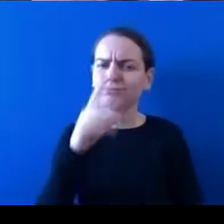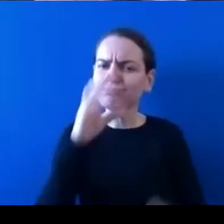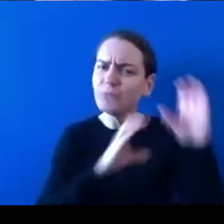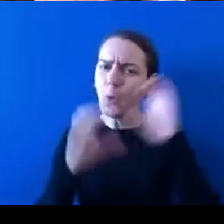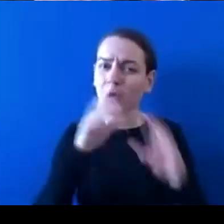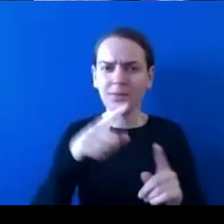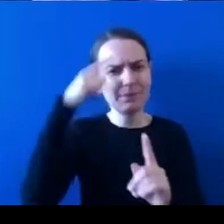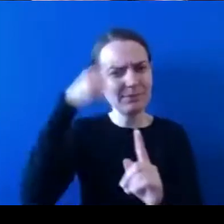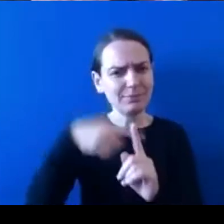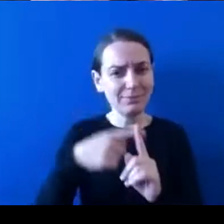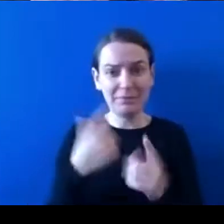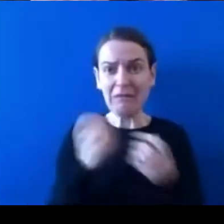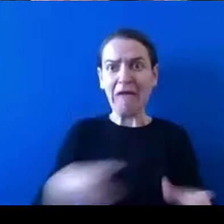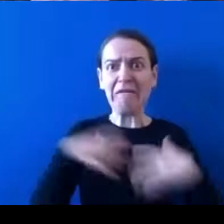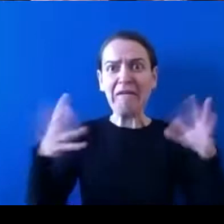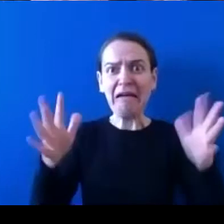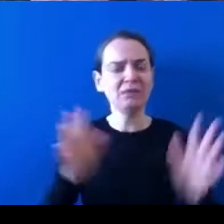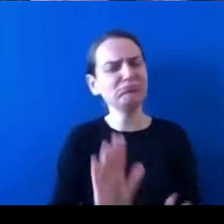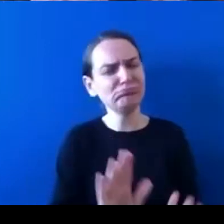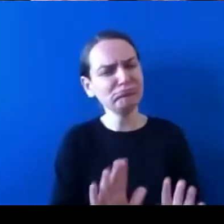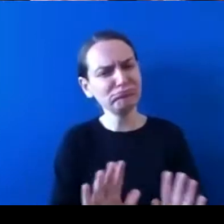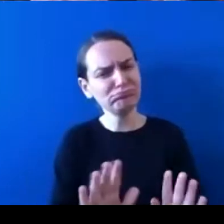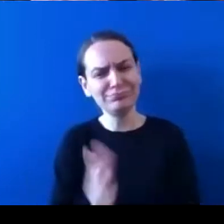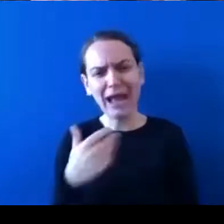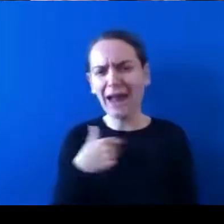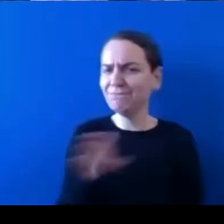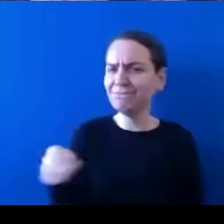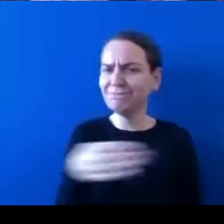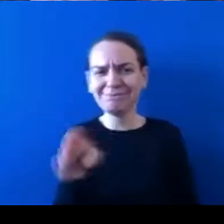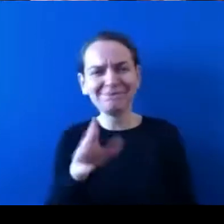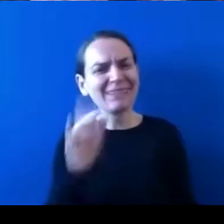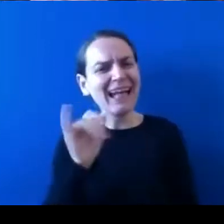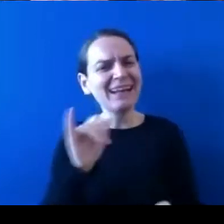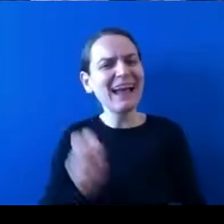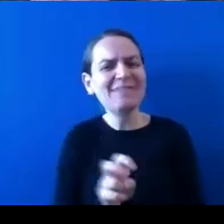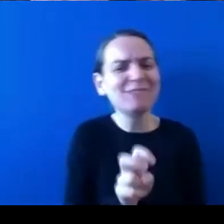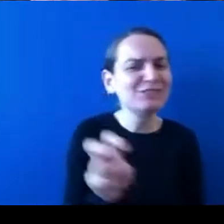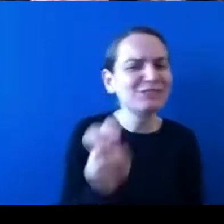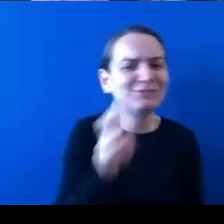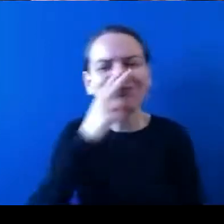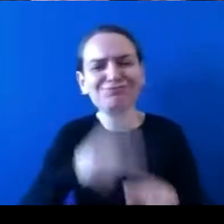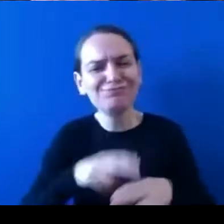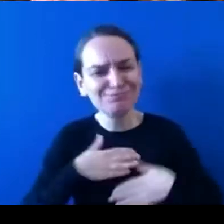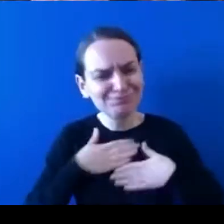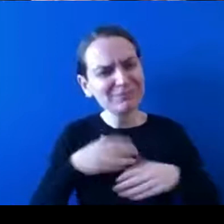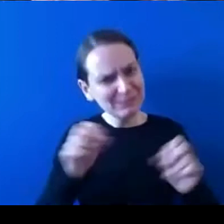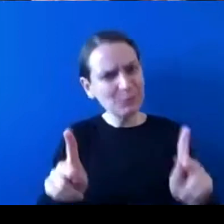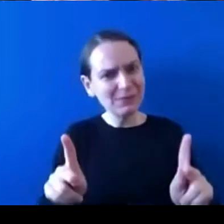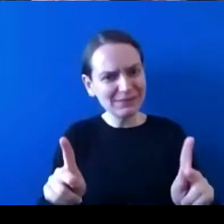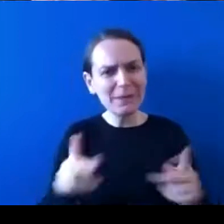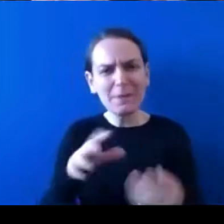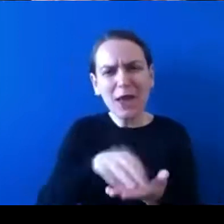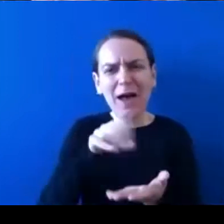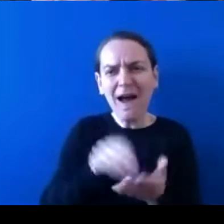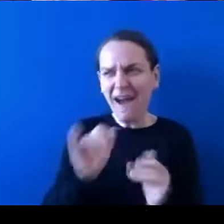lost. You know how to get back to where you need to go, but you can explore in unfamiliar areas.